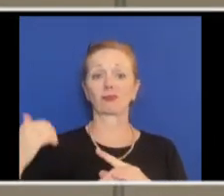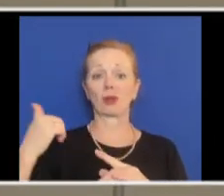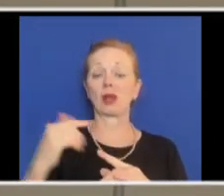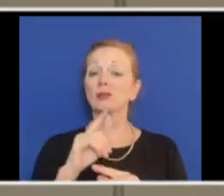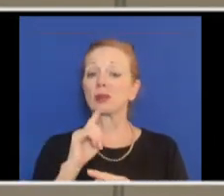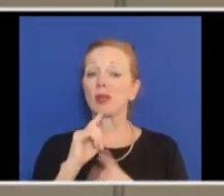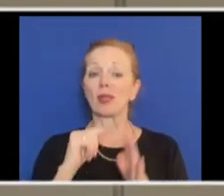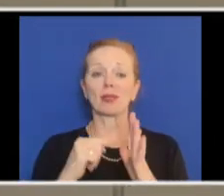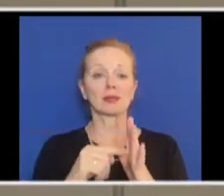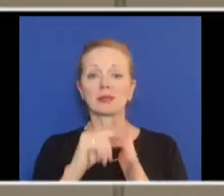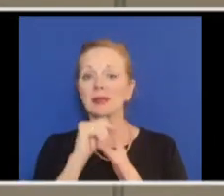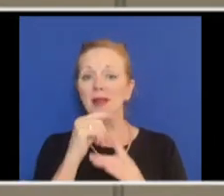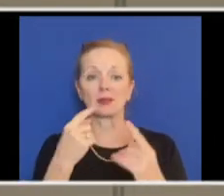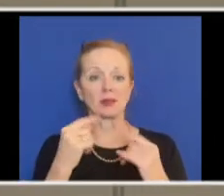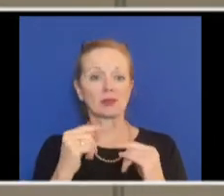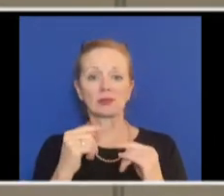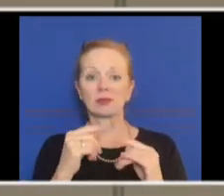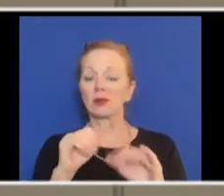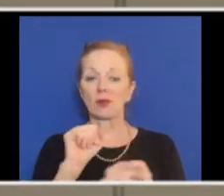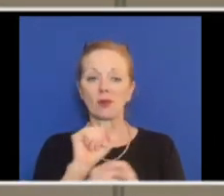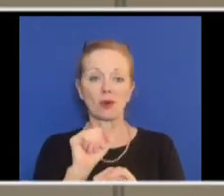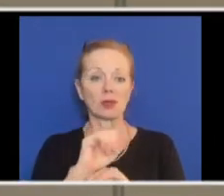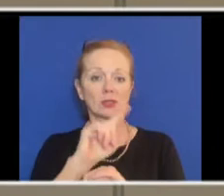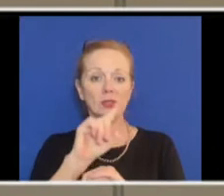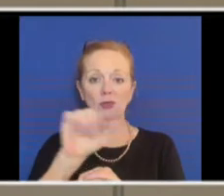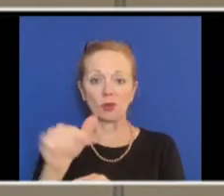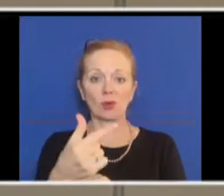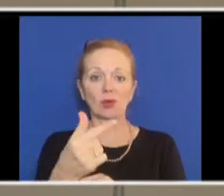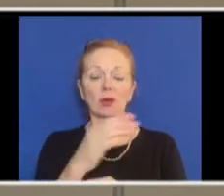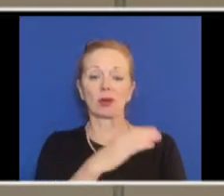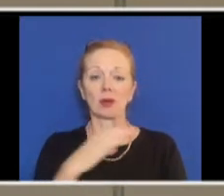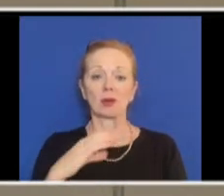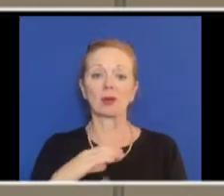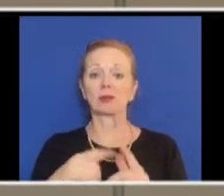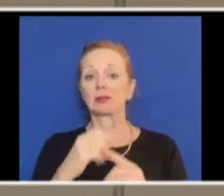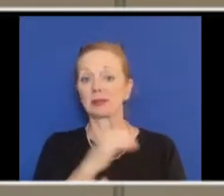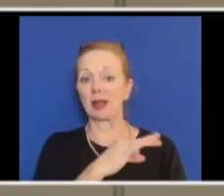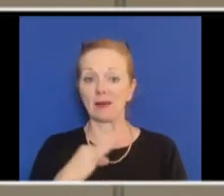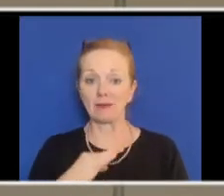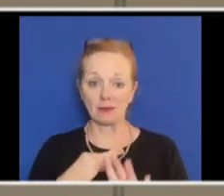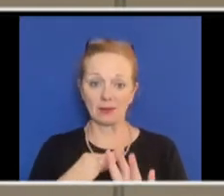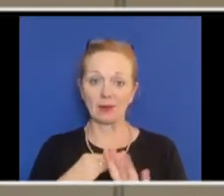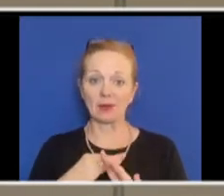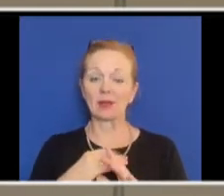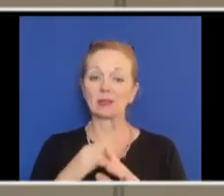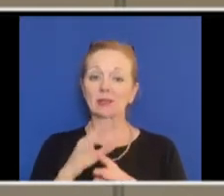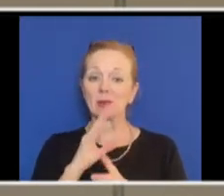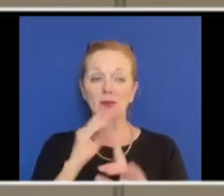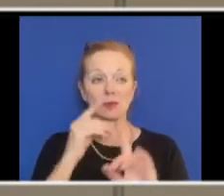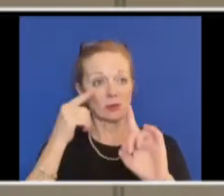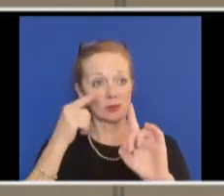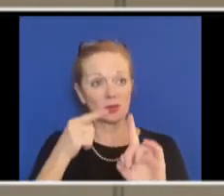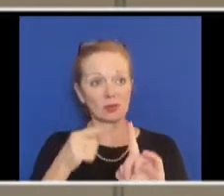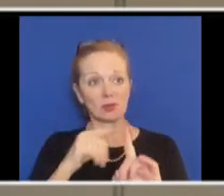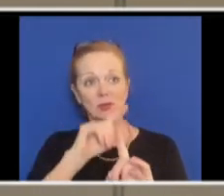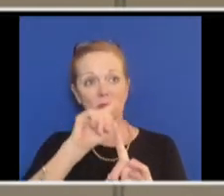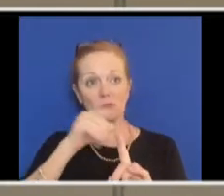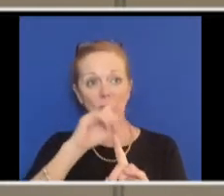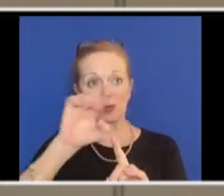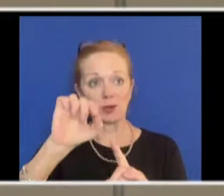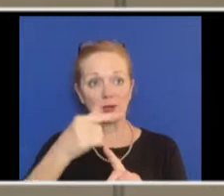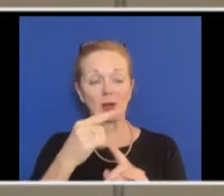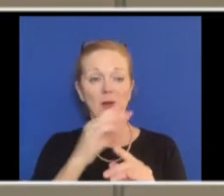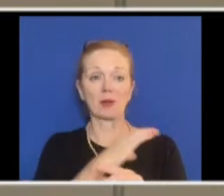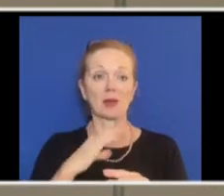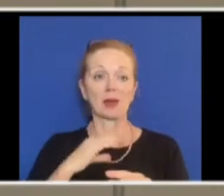you this is not an attempt to undermine the work of the zoning committee members or planning staff spoken directly to the chair of the zoning committee as well as